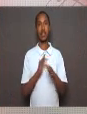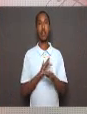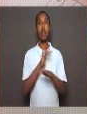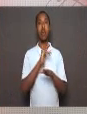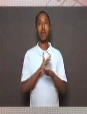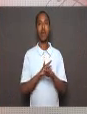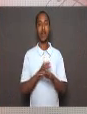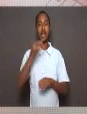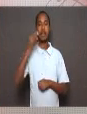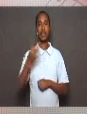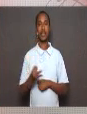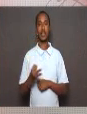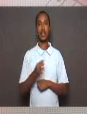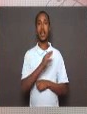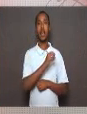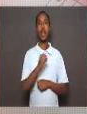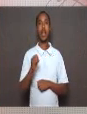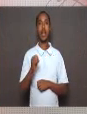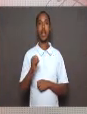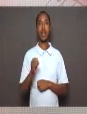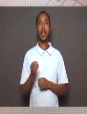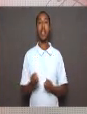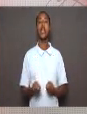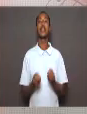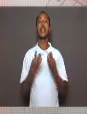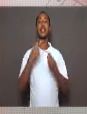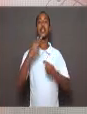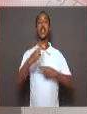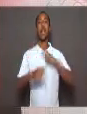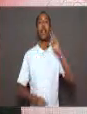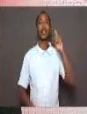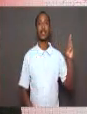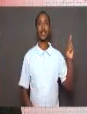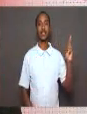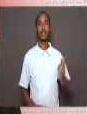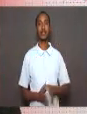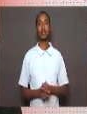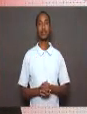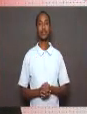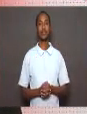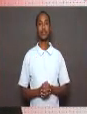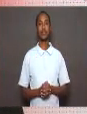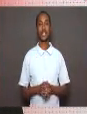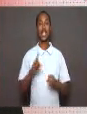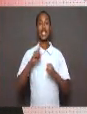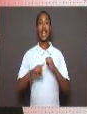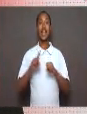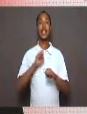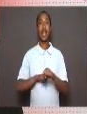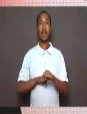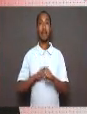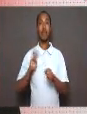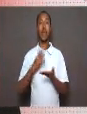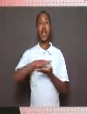on limiting and excess reactants. The last time